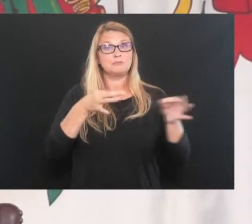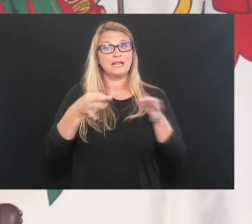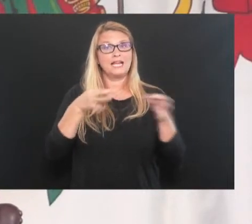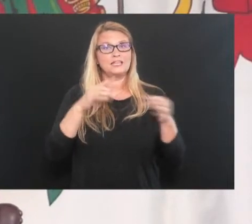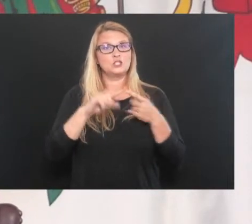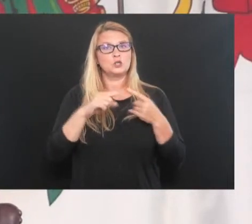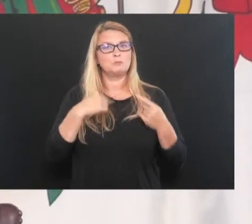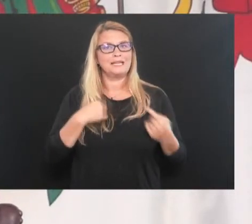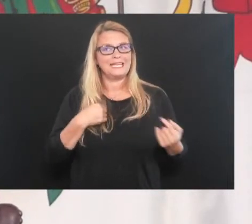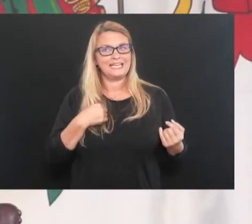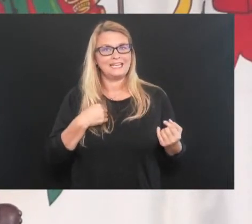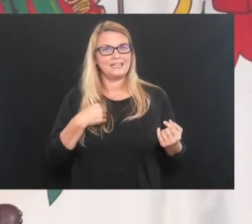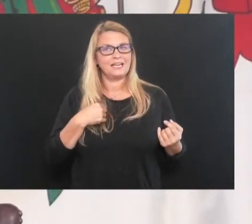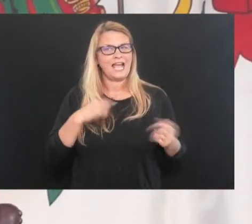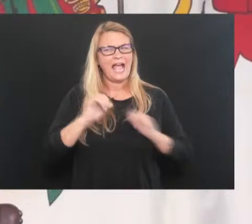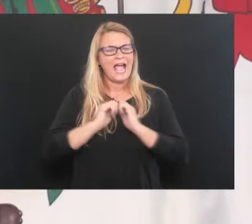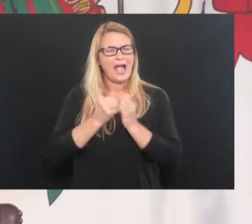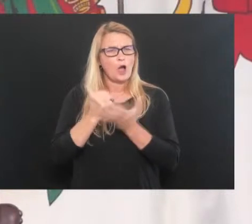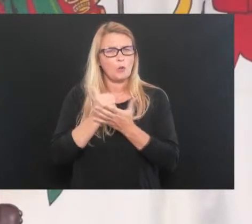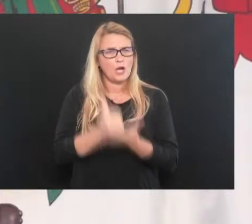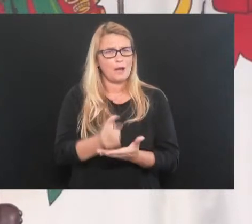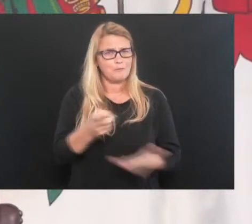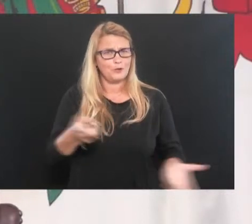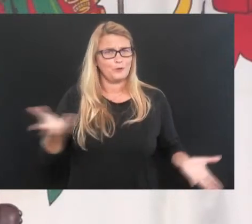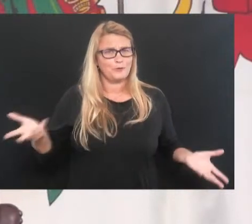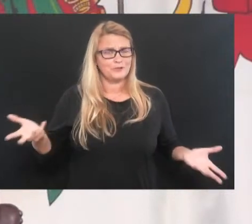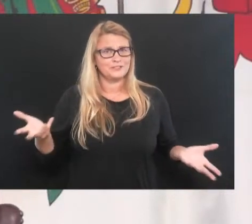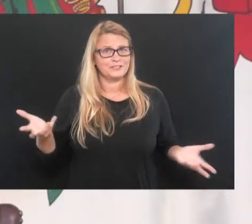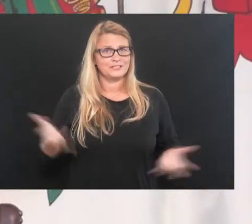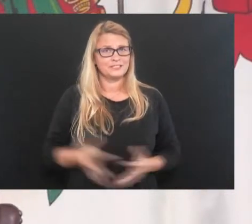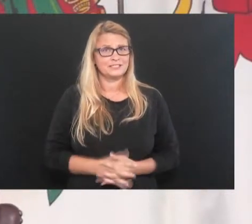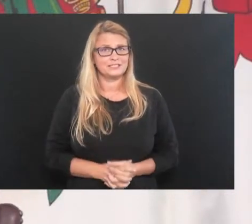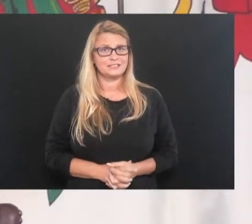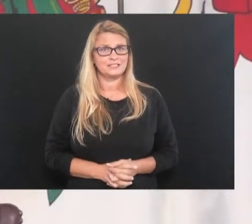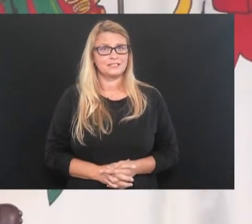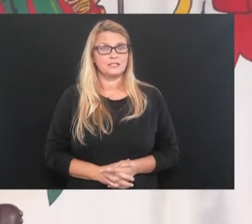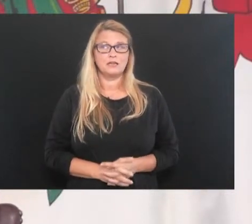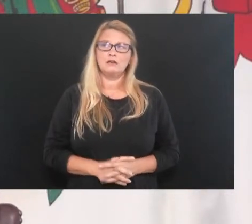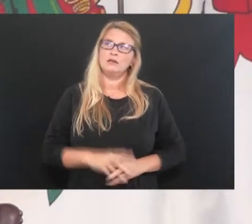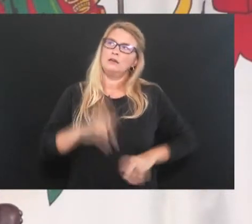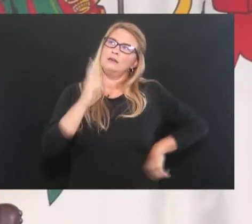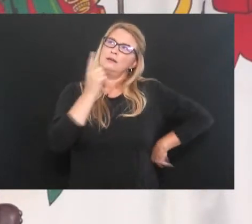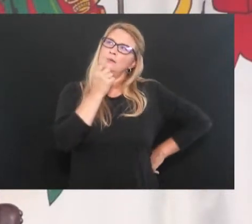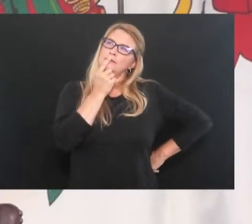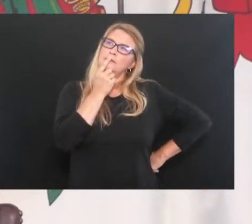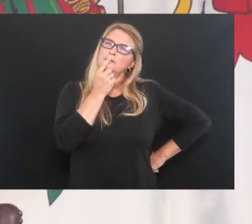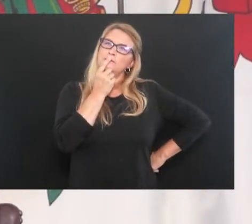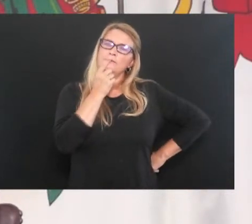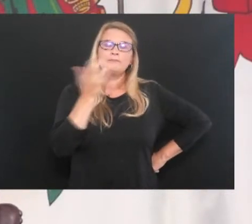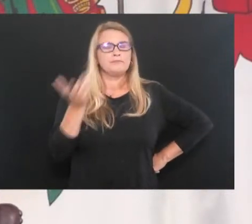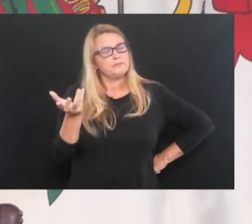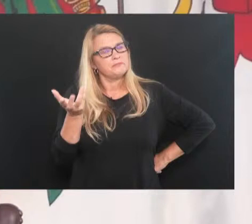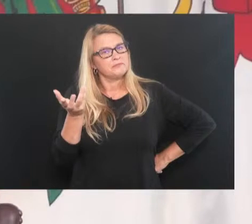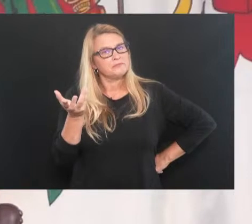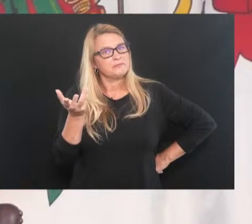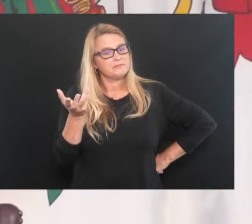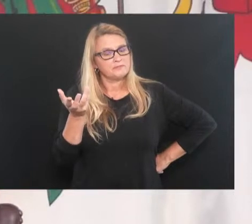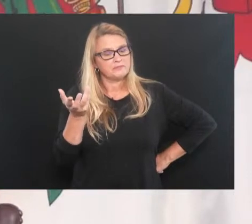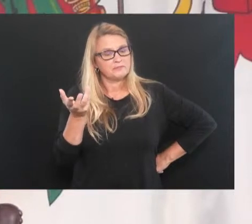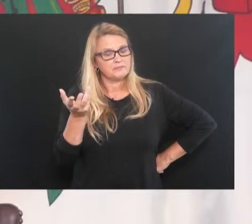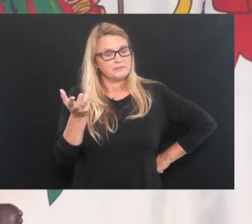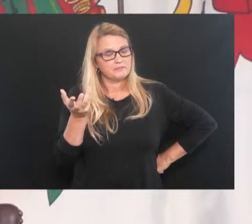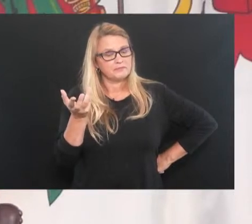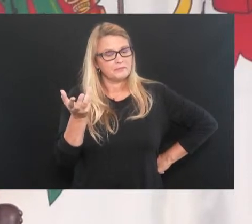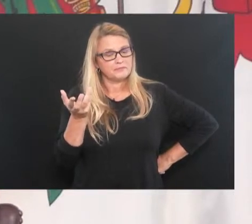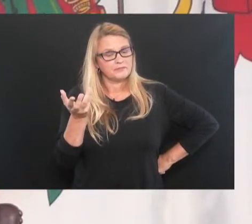What good's that going to do you? And Jeffro just stopped and paused and said, Pert and I made a